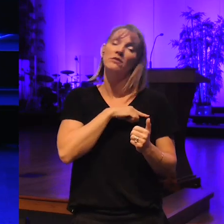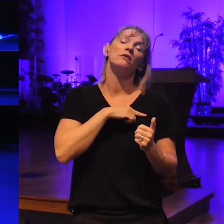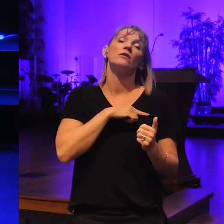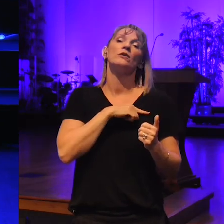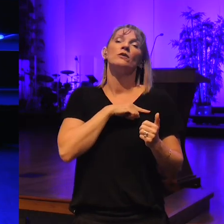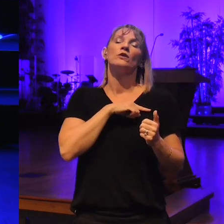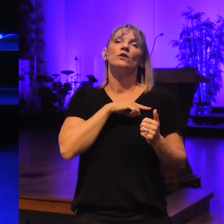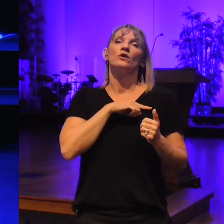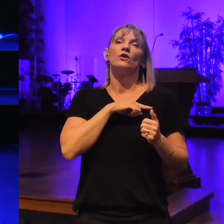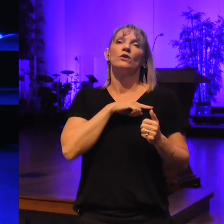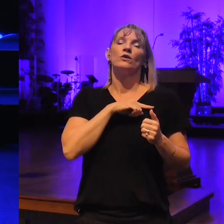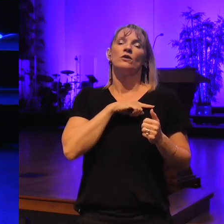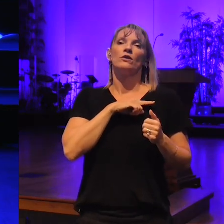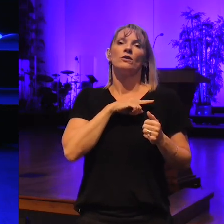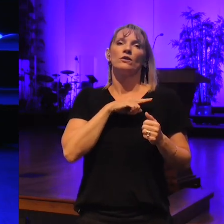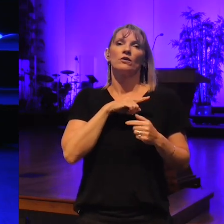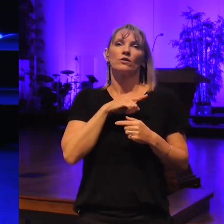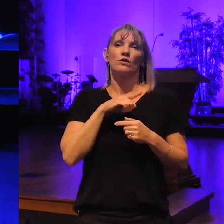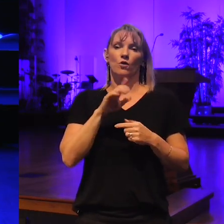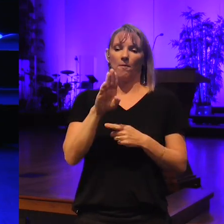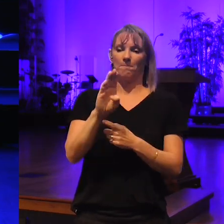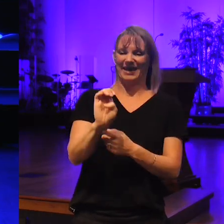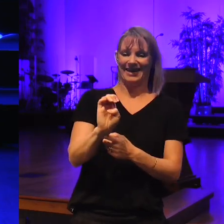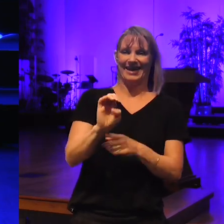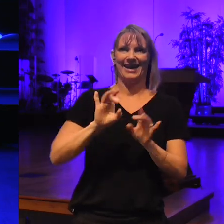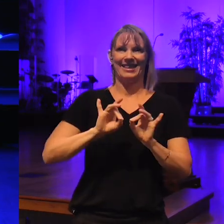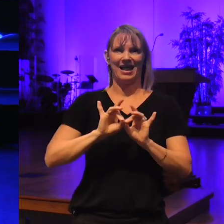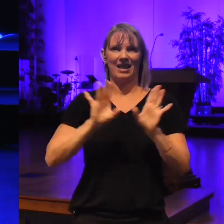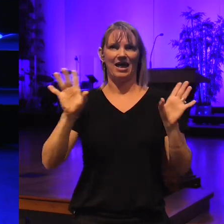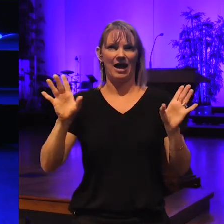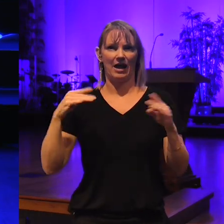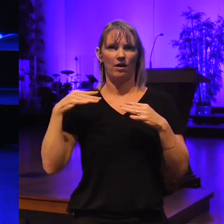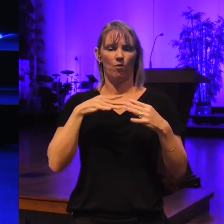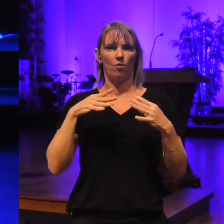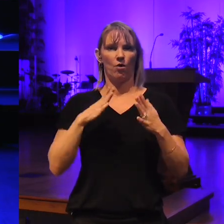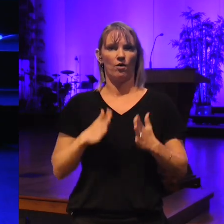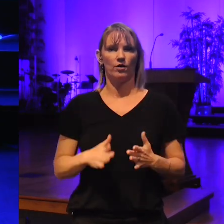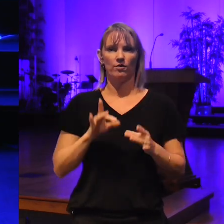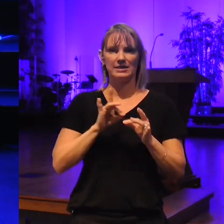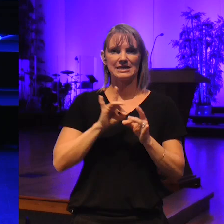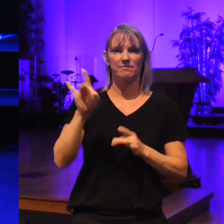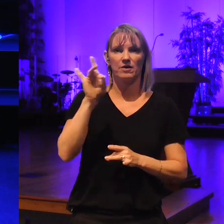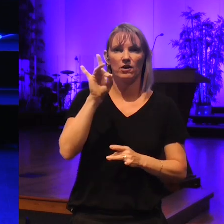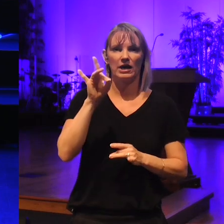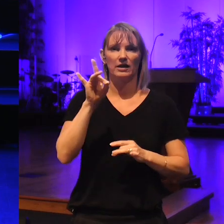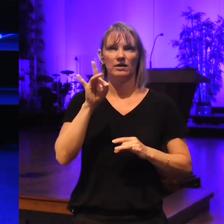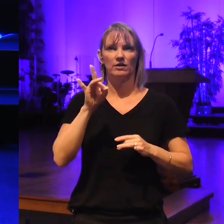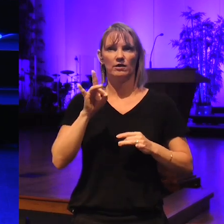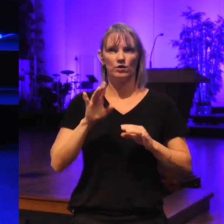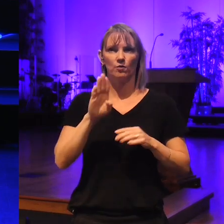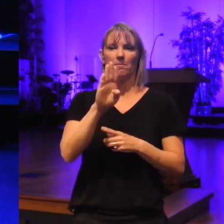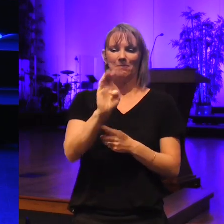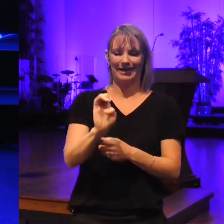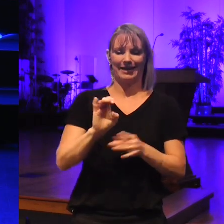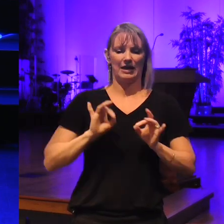to be that light of the warrior spirit, to be that luminous